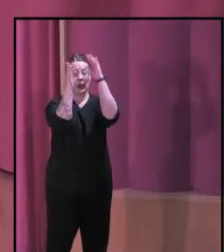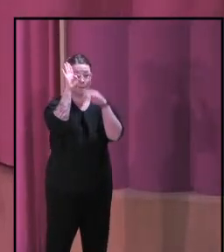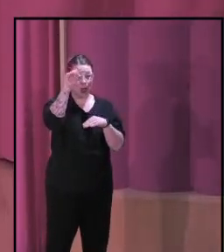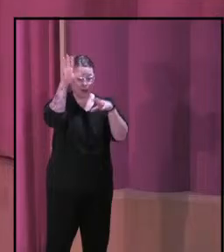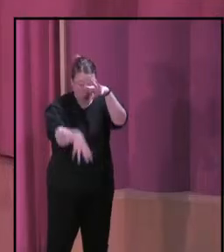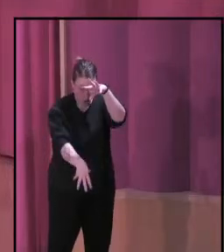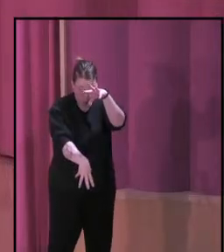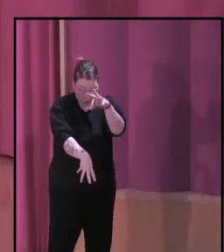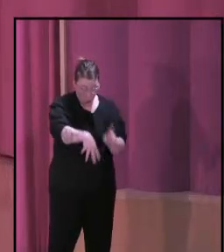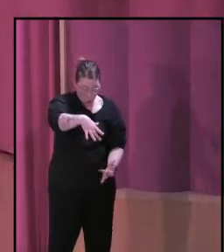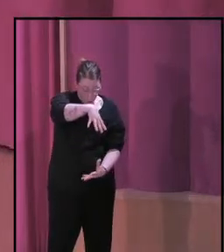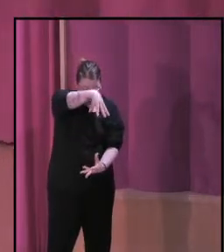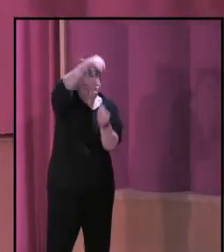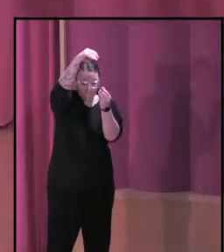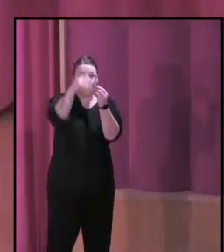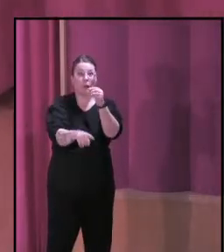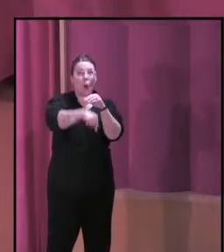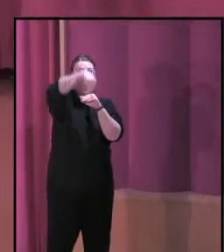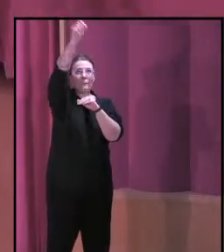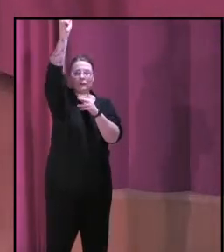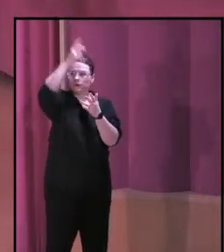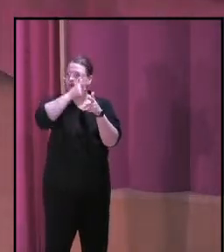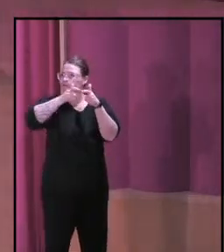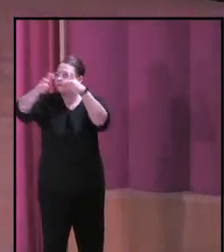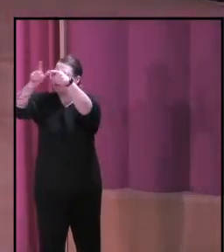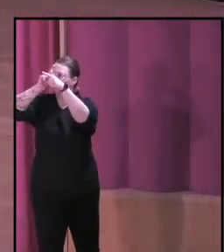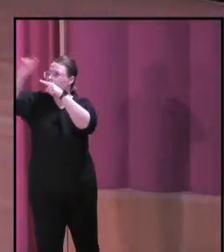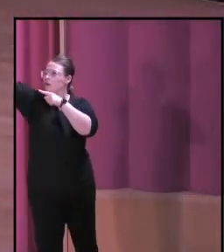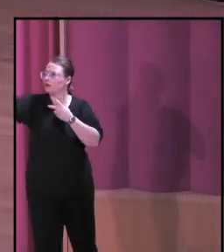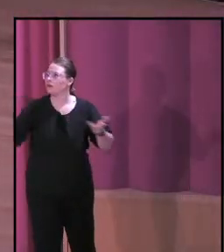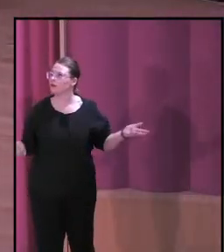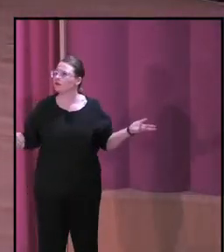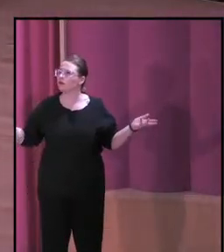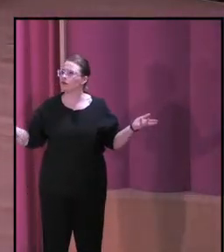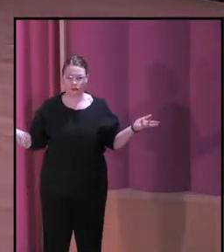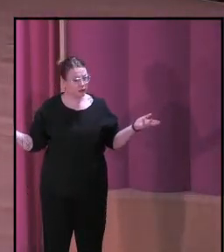and flew away. Fortunately,